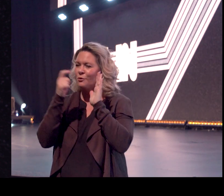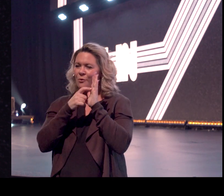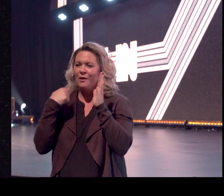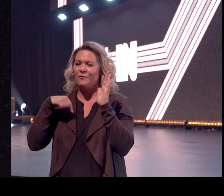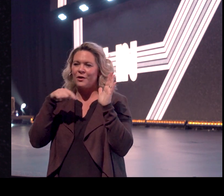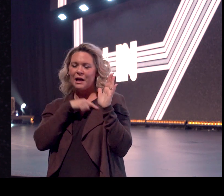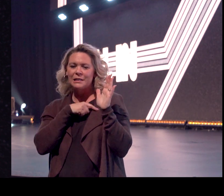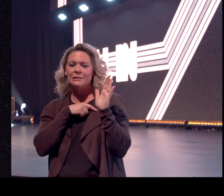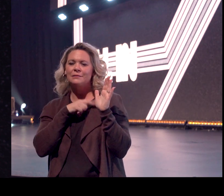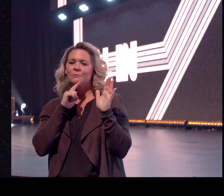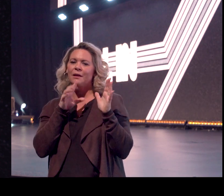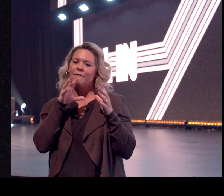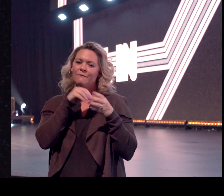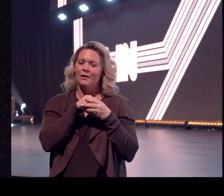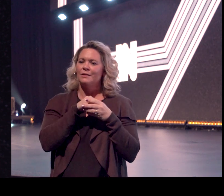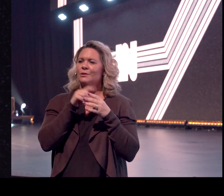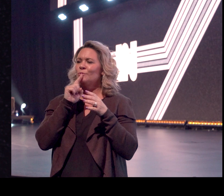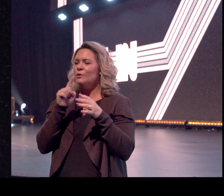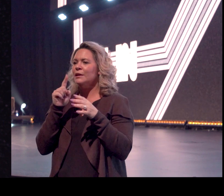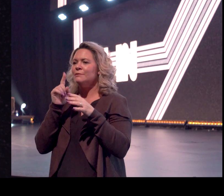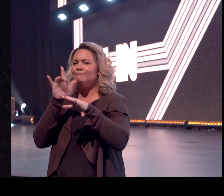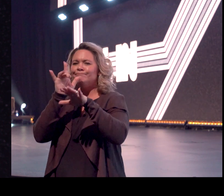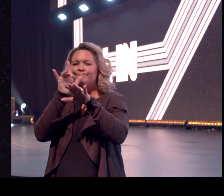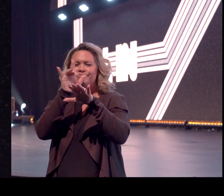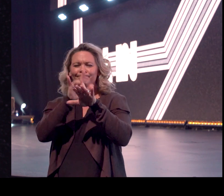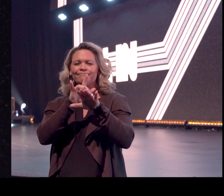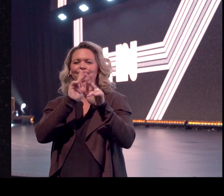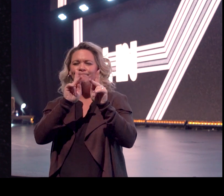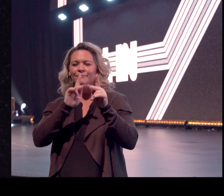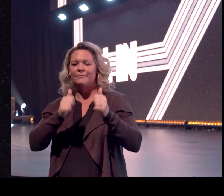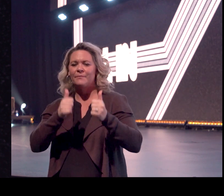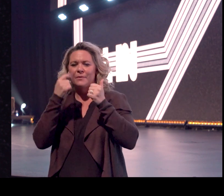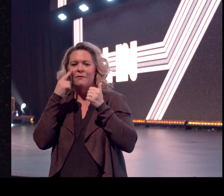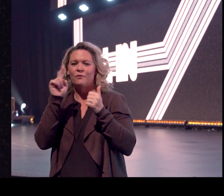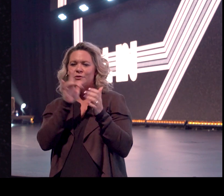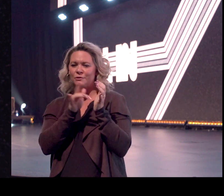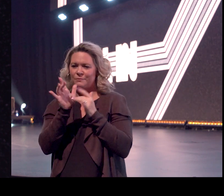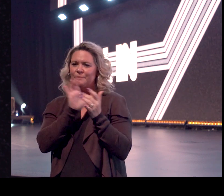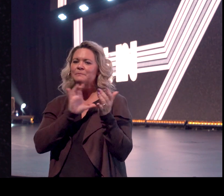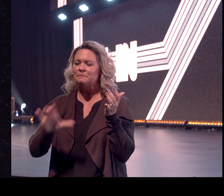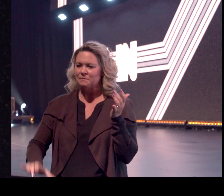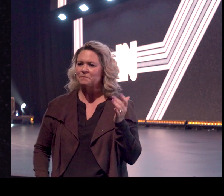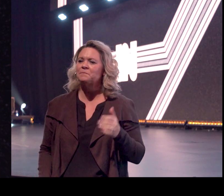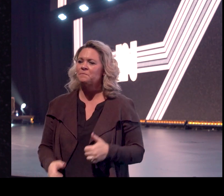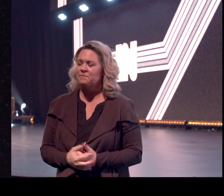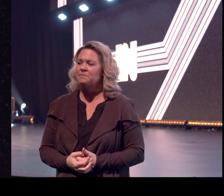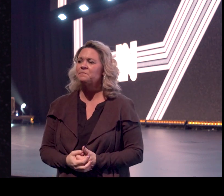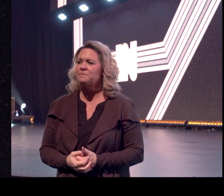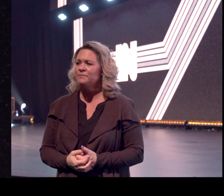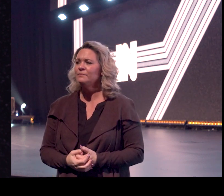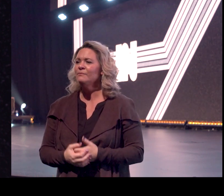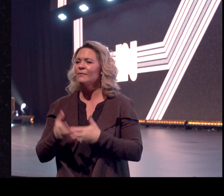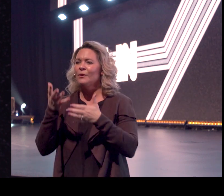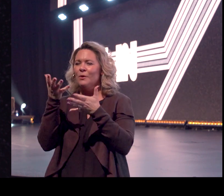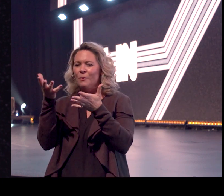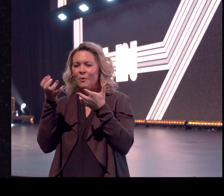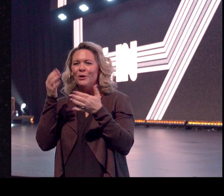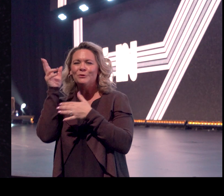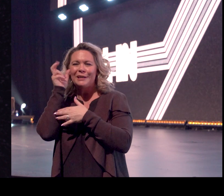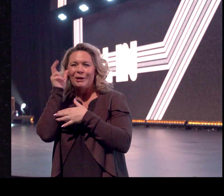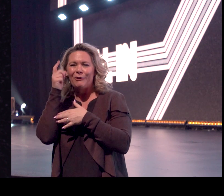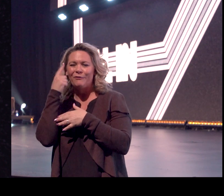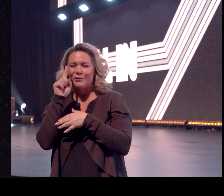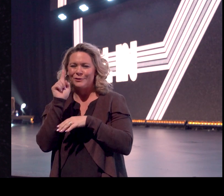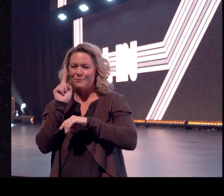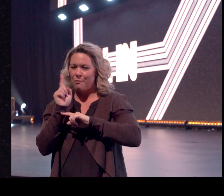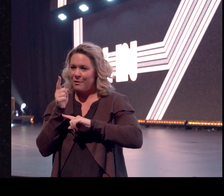required for us to be able to reach the people that we're reaching, for God to be able to move the way he is in the body of Christ. And what I